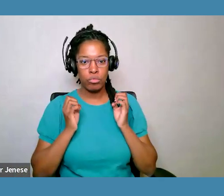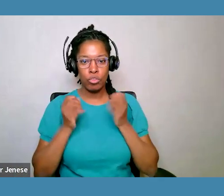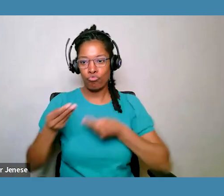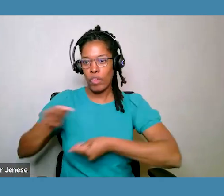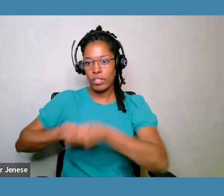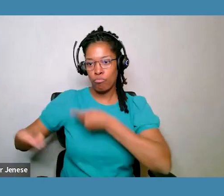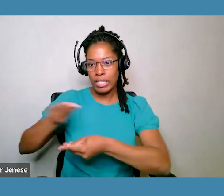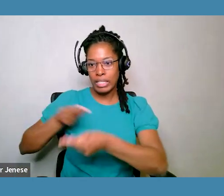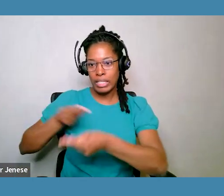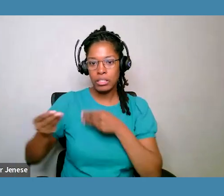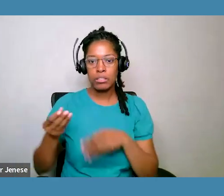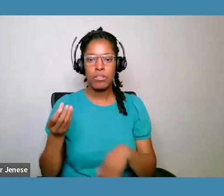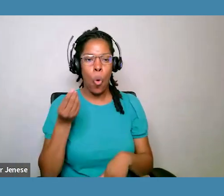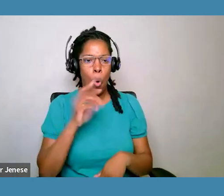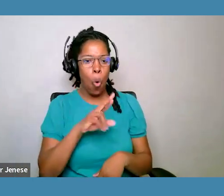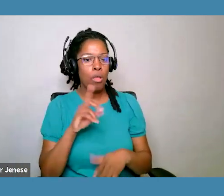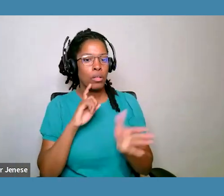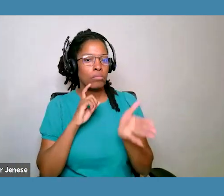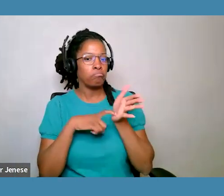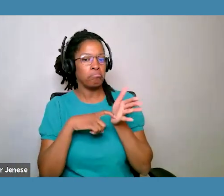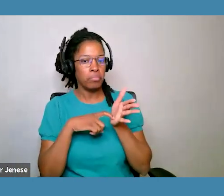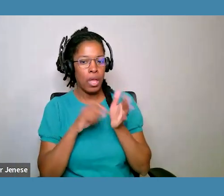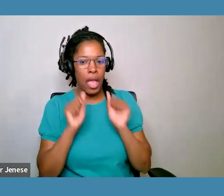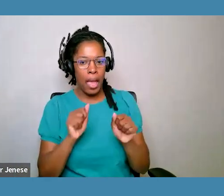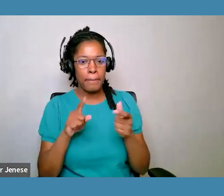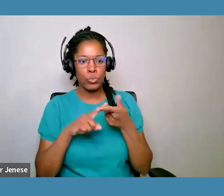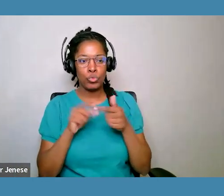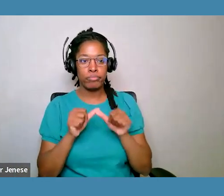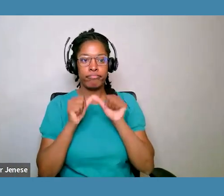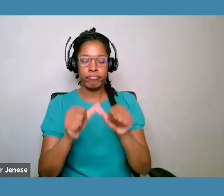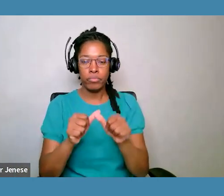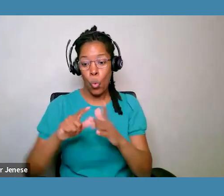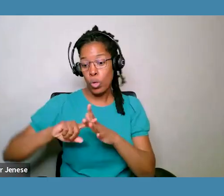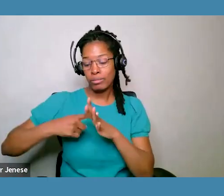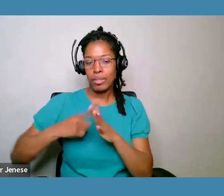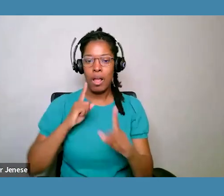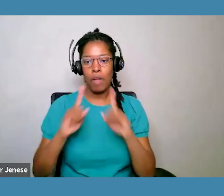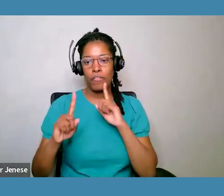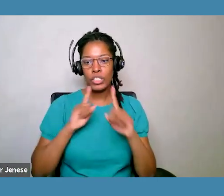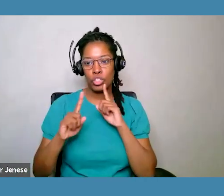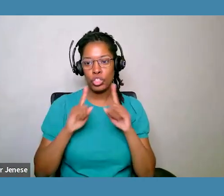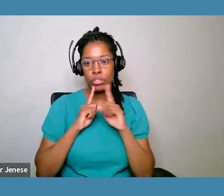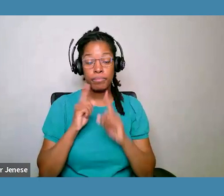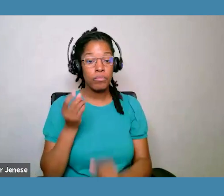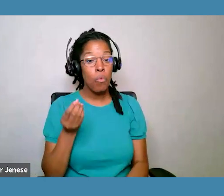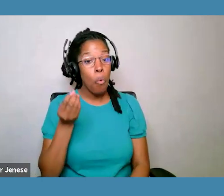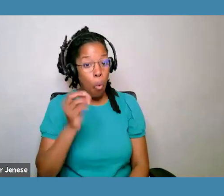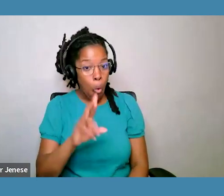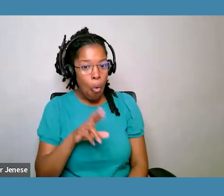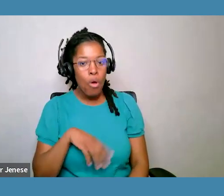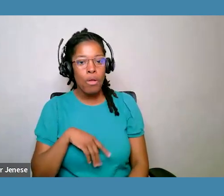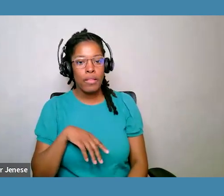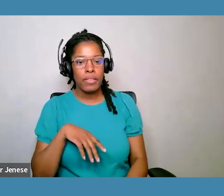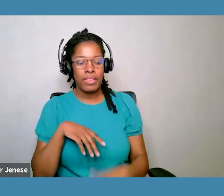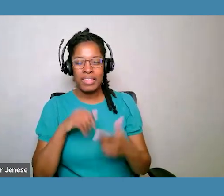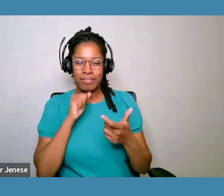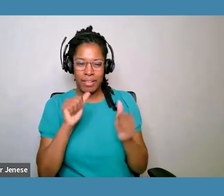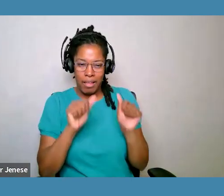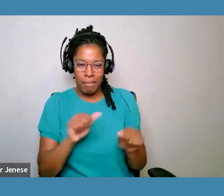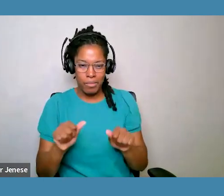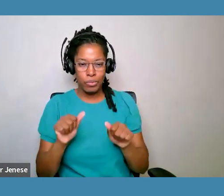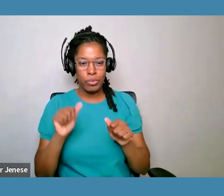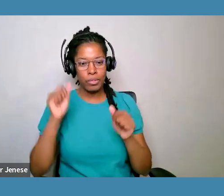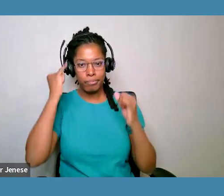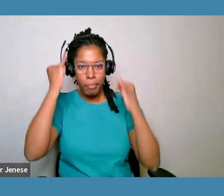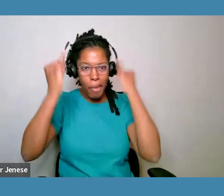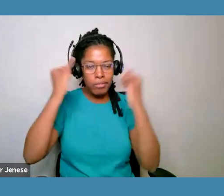in the ability to initiate or sustain a conversation, or the impaired imaginative ability